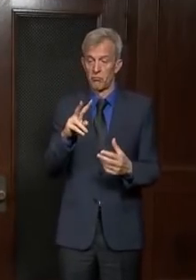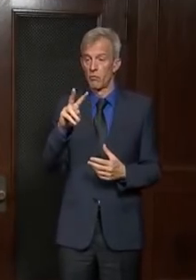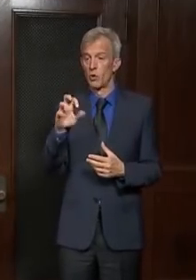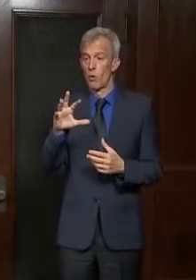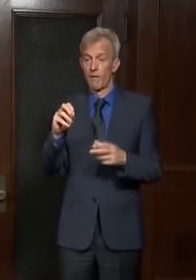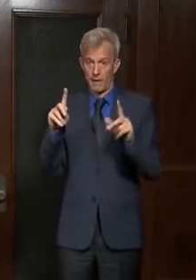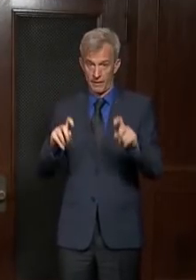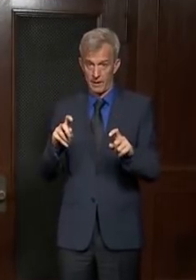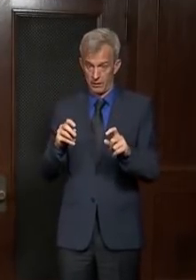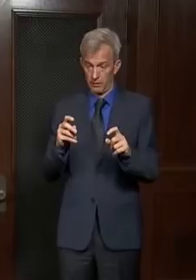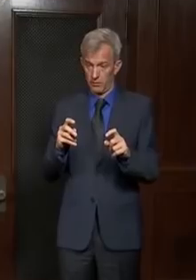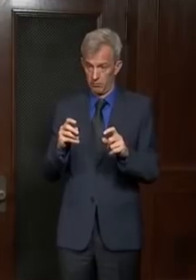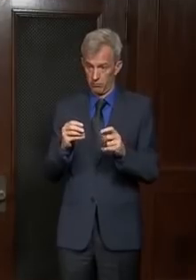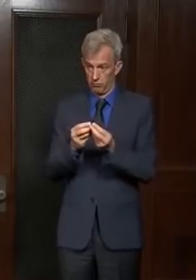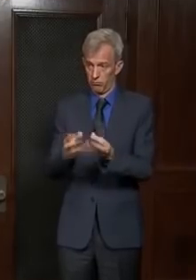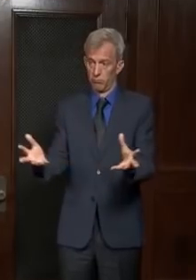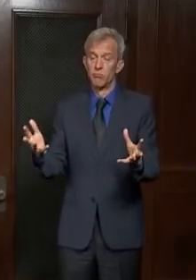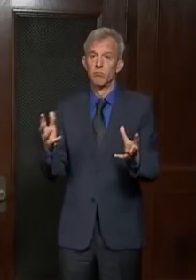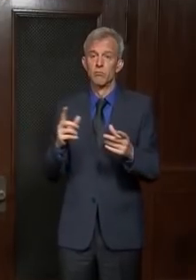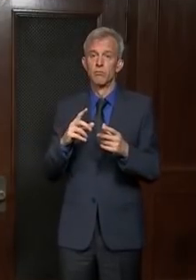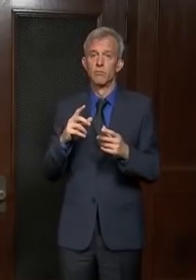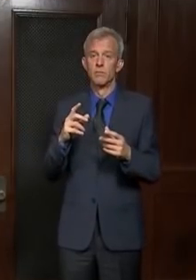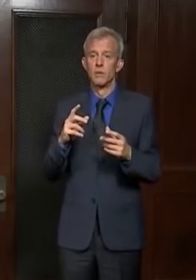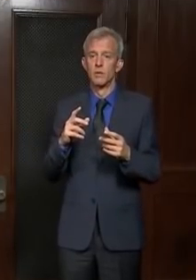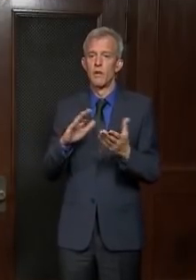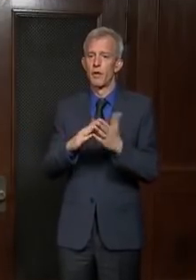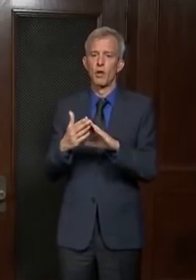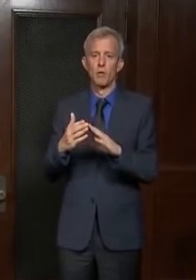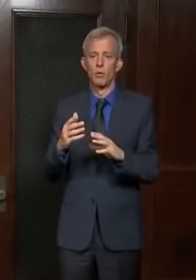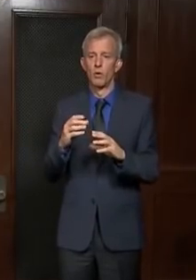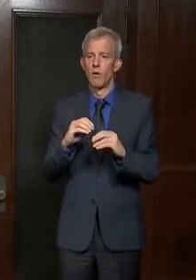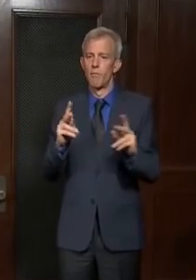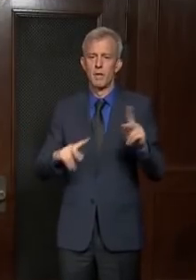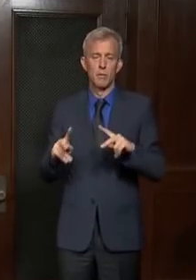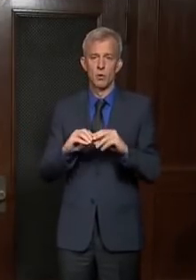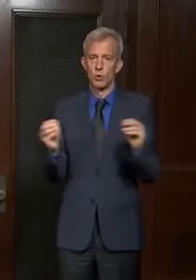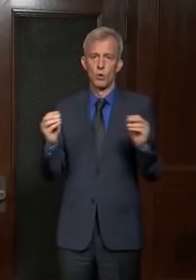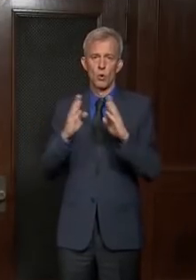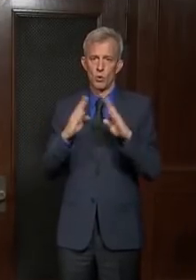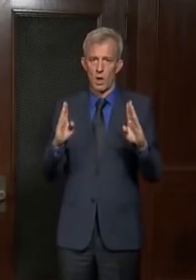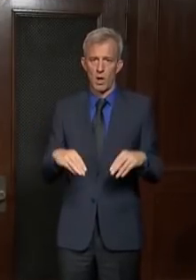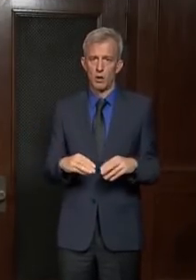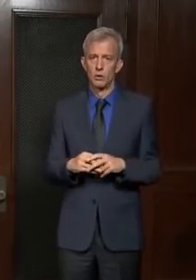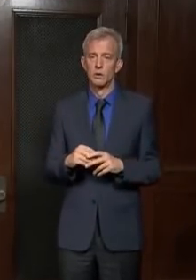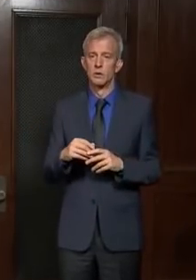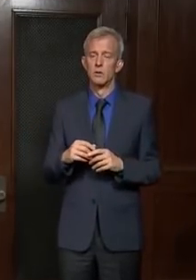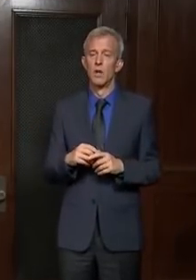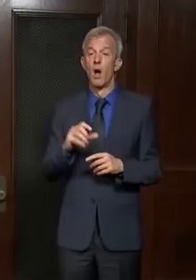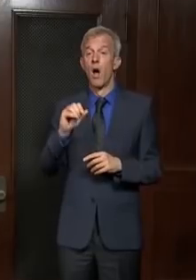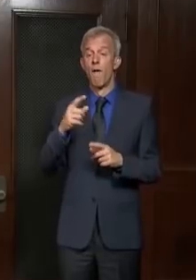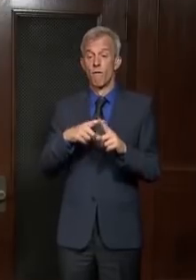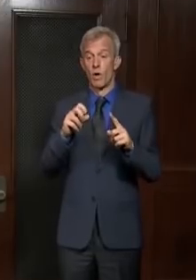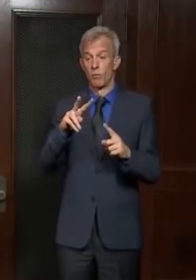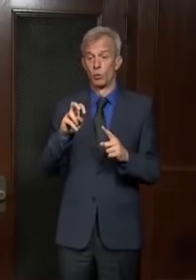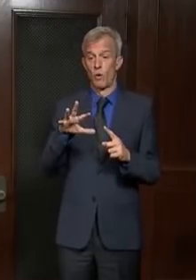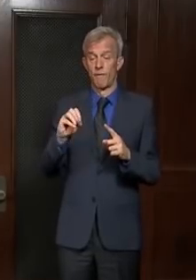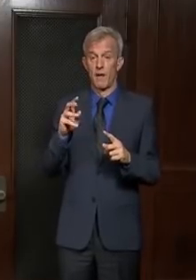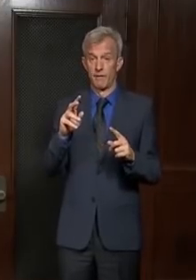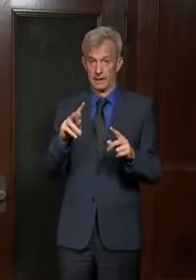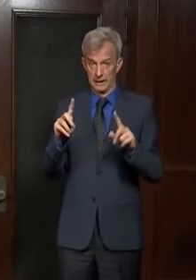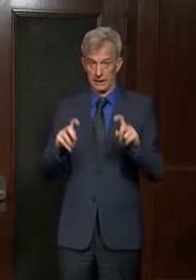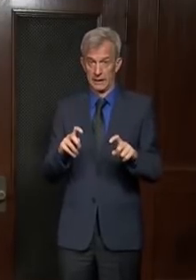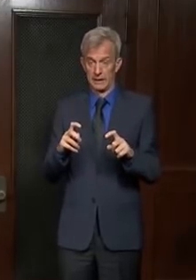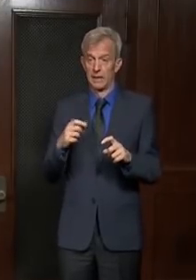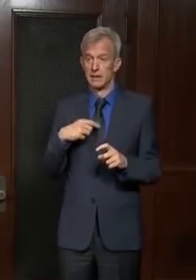went out among the homeless community in one initiative this past few days. Of those, and I'll get you the